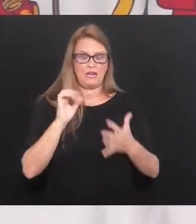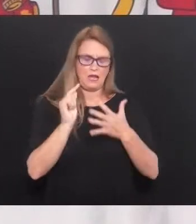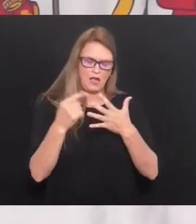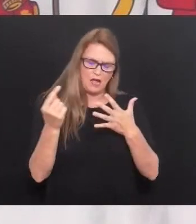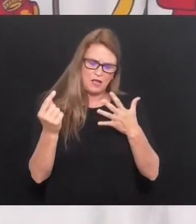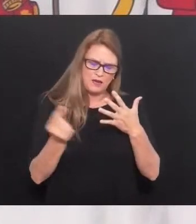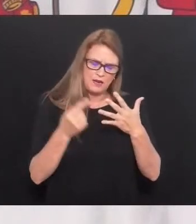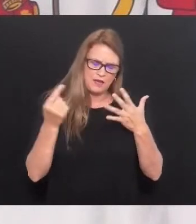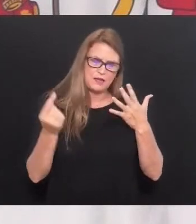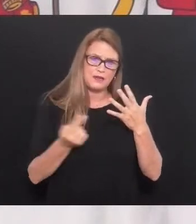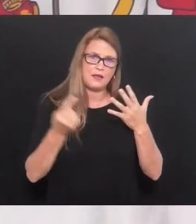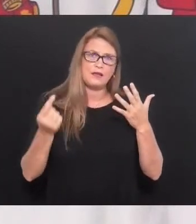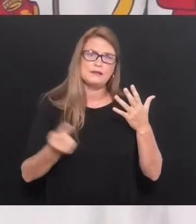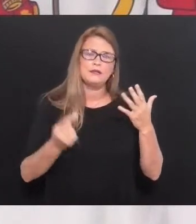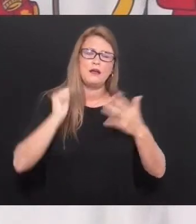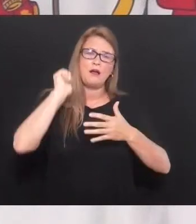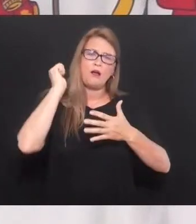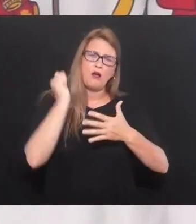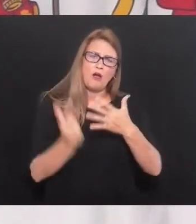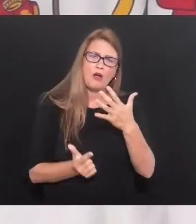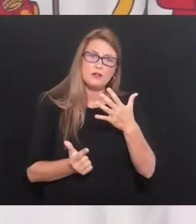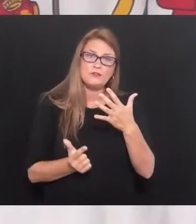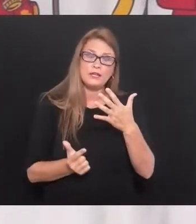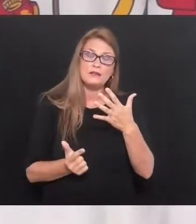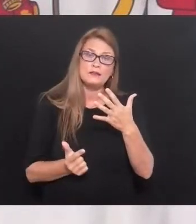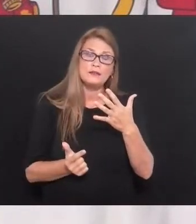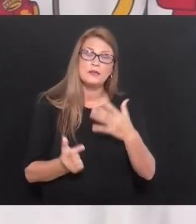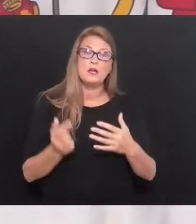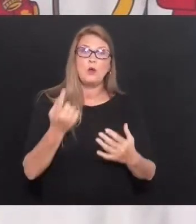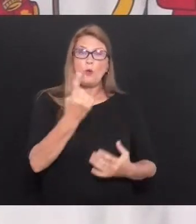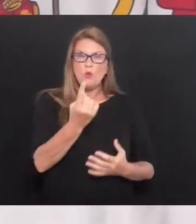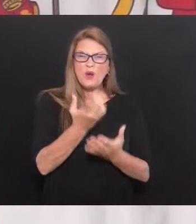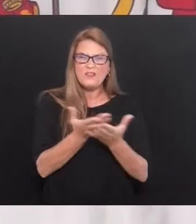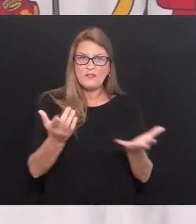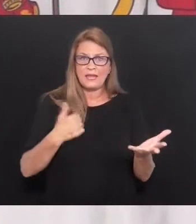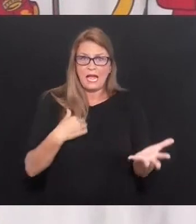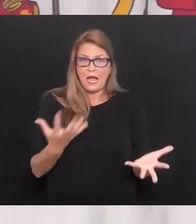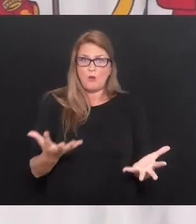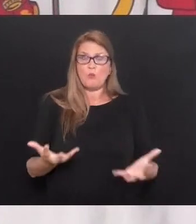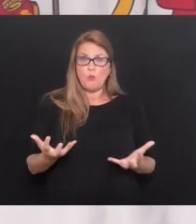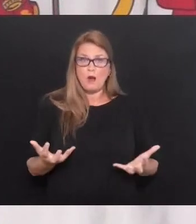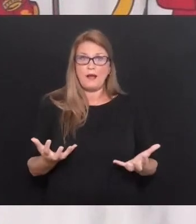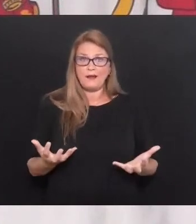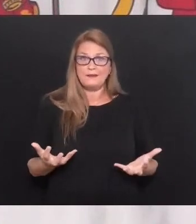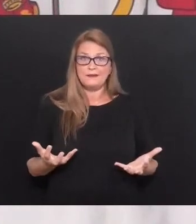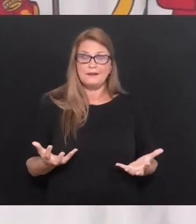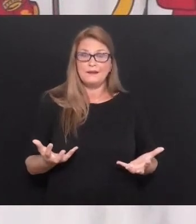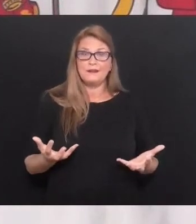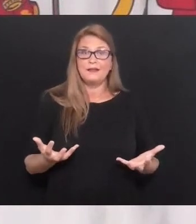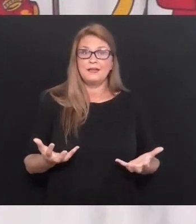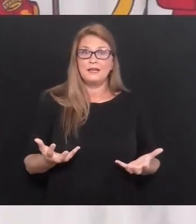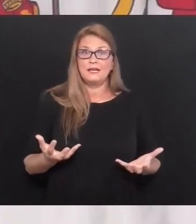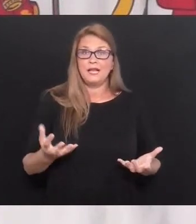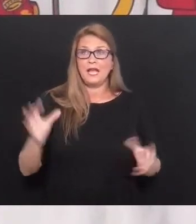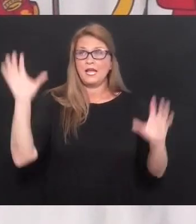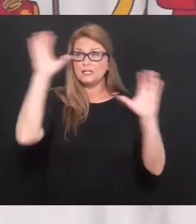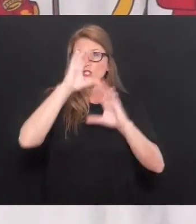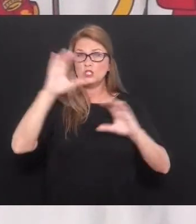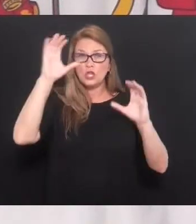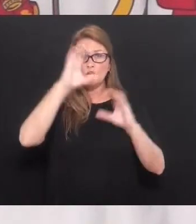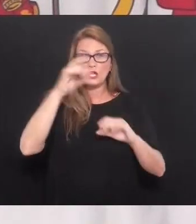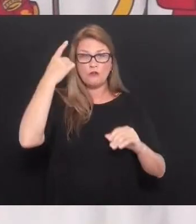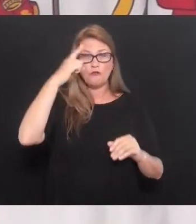every last piece of all this. You see, the one thing I want to do, I want to seek out the best minds in